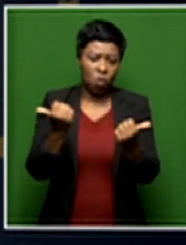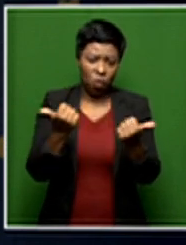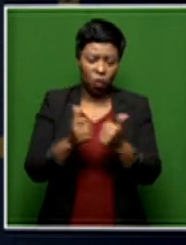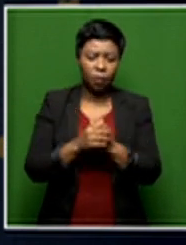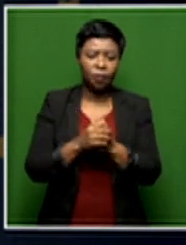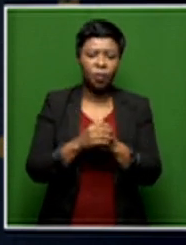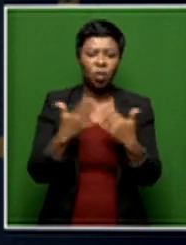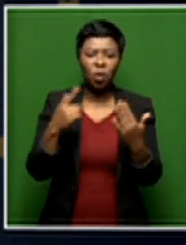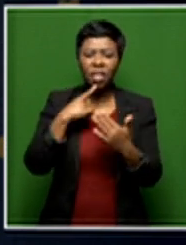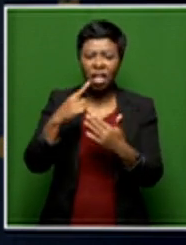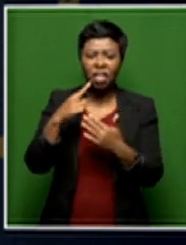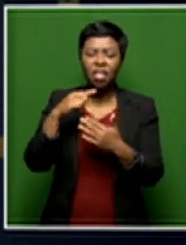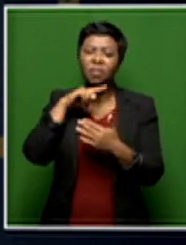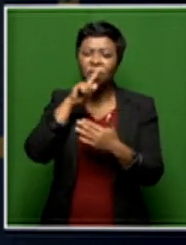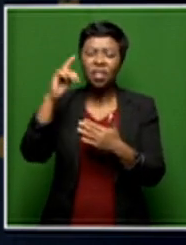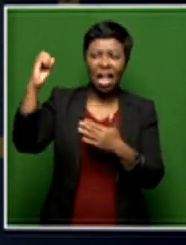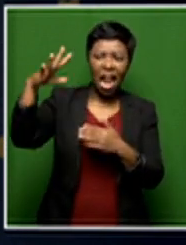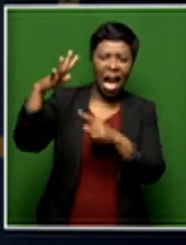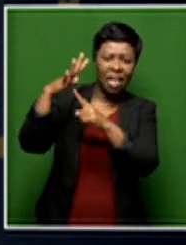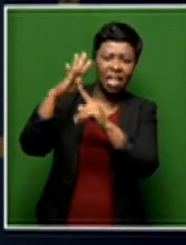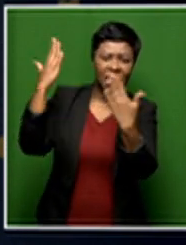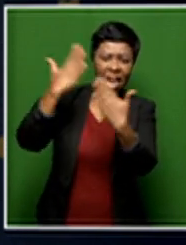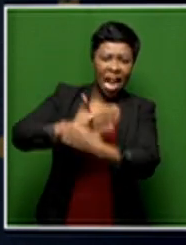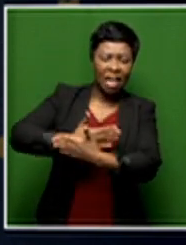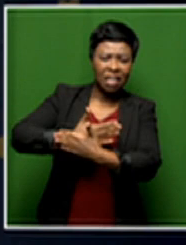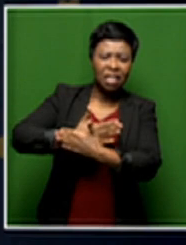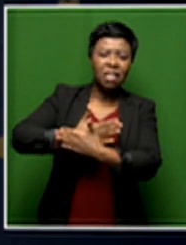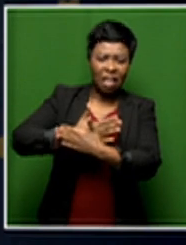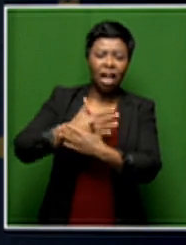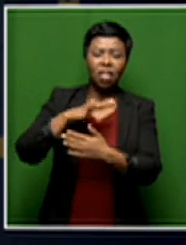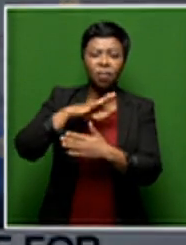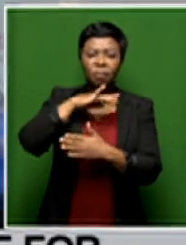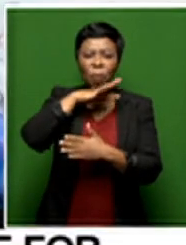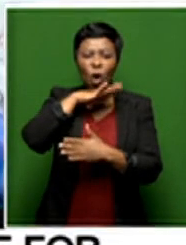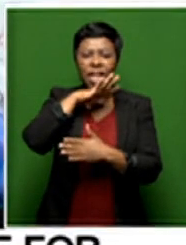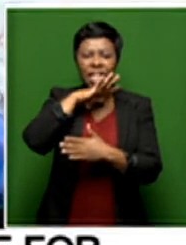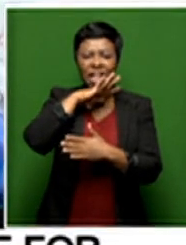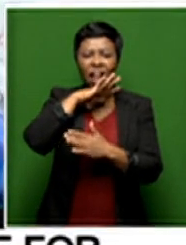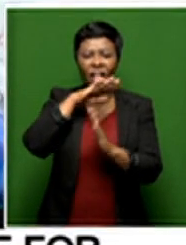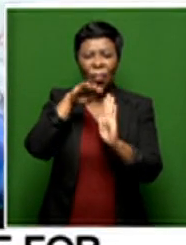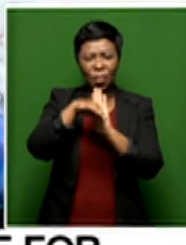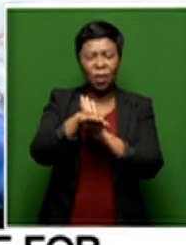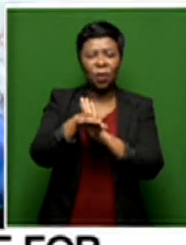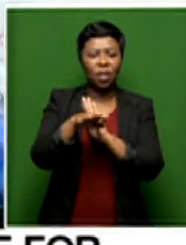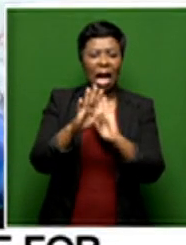you say that artificial light at night is a driver of pollinator decline. Speak to us more about this.